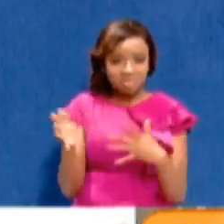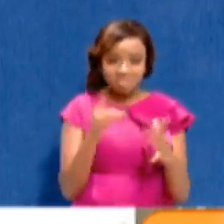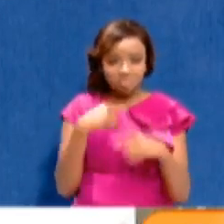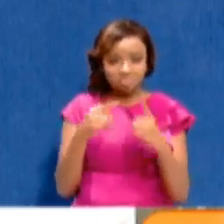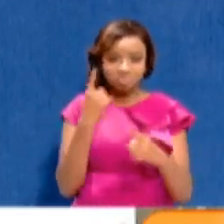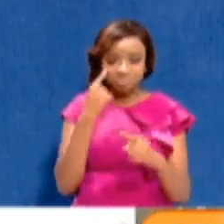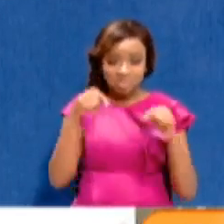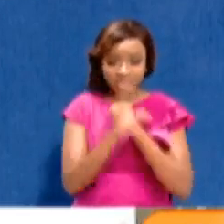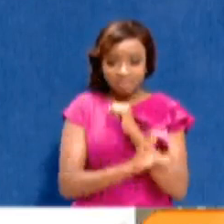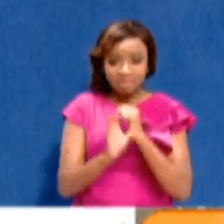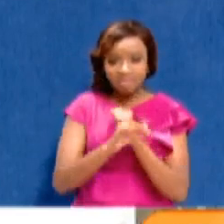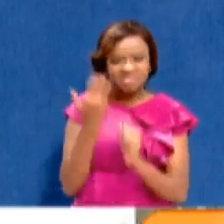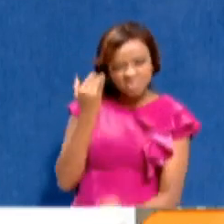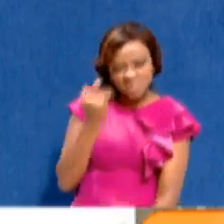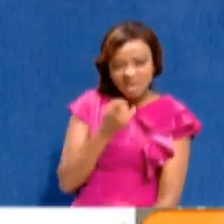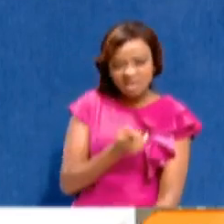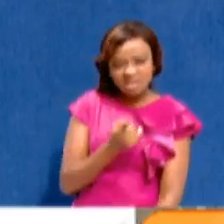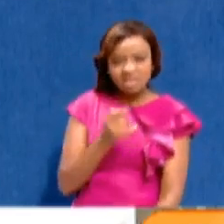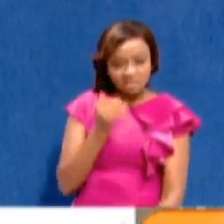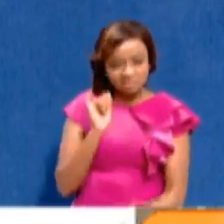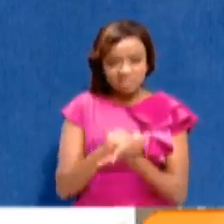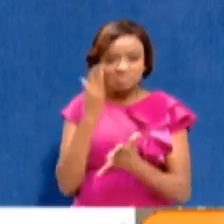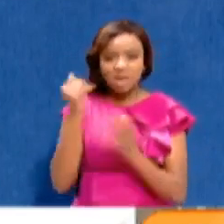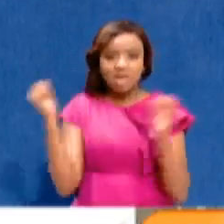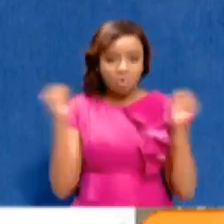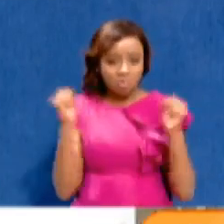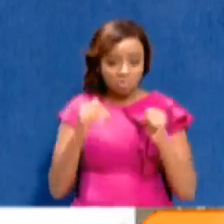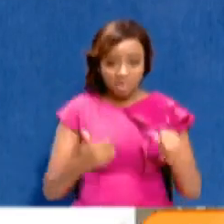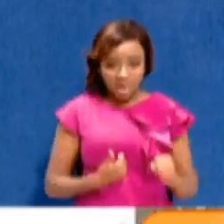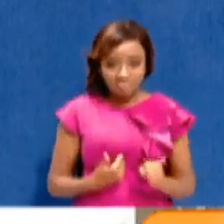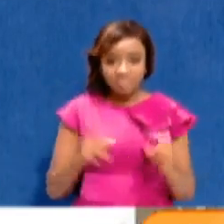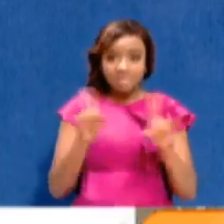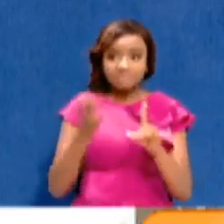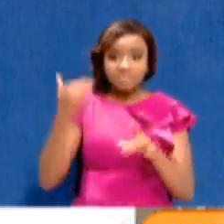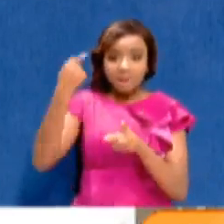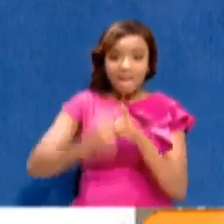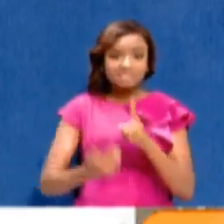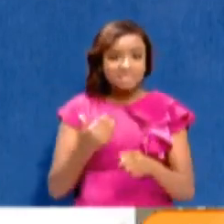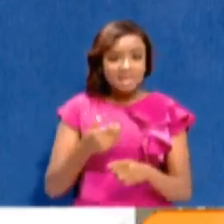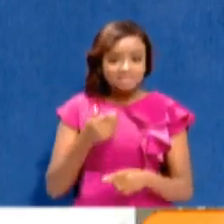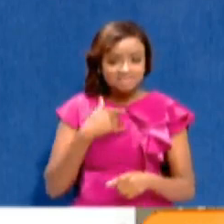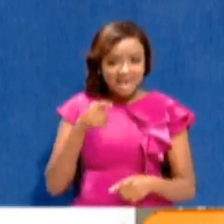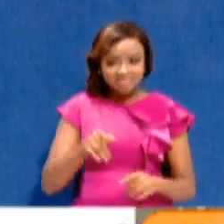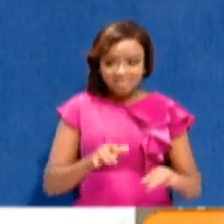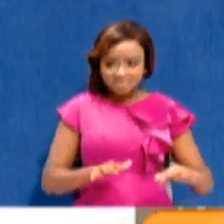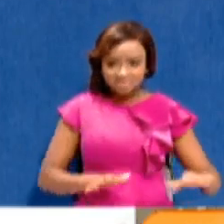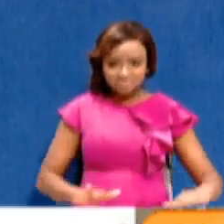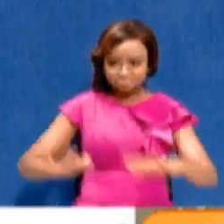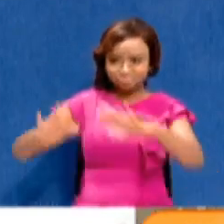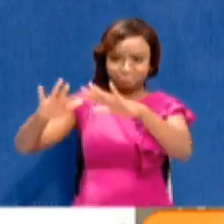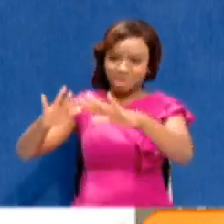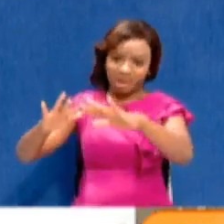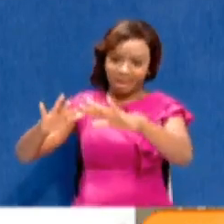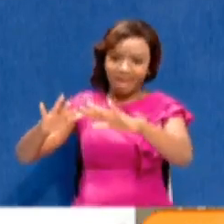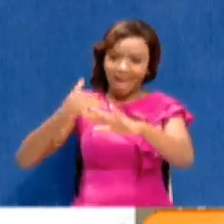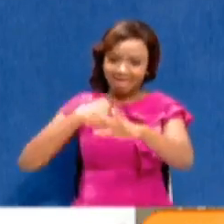in the country. So this is why it's typically cold. But I'm also told that last year we did have this yo-yo in September,